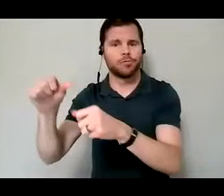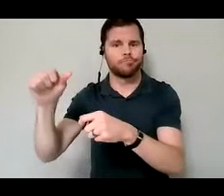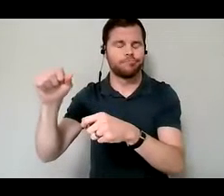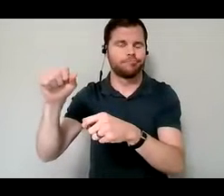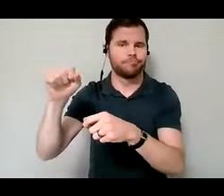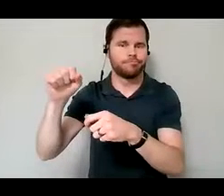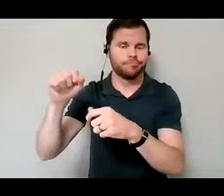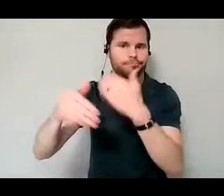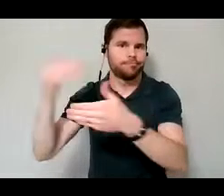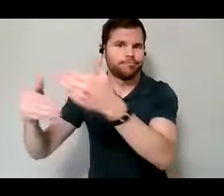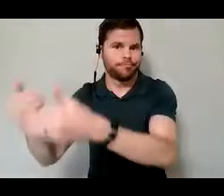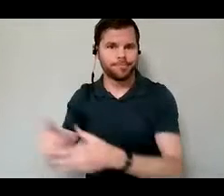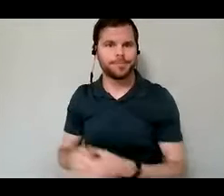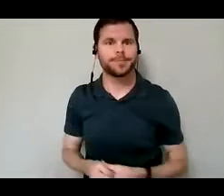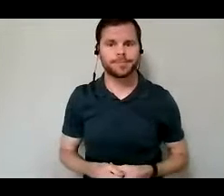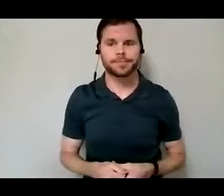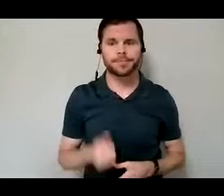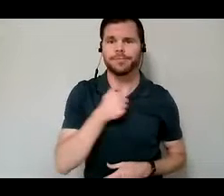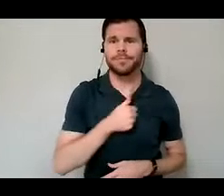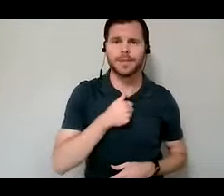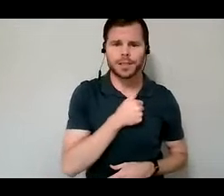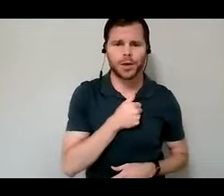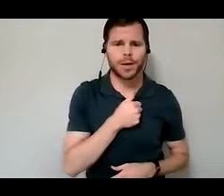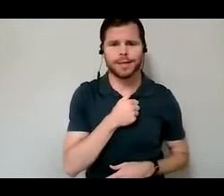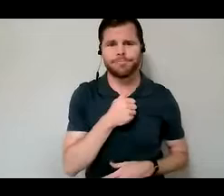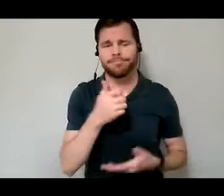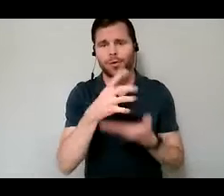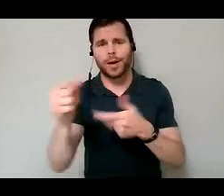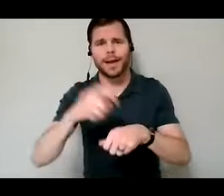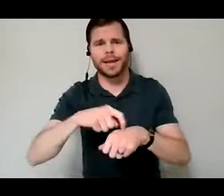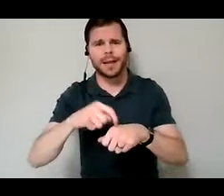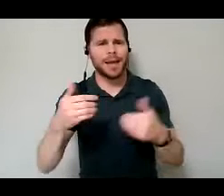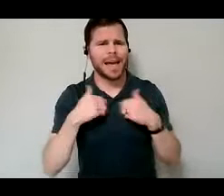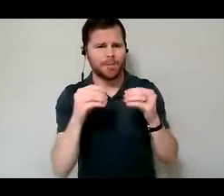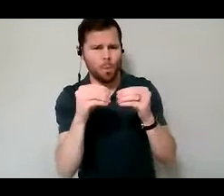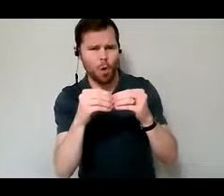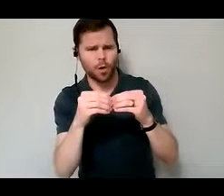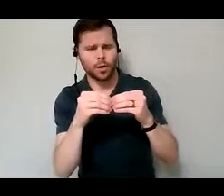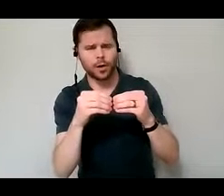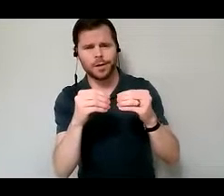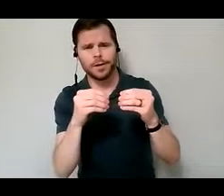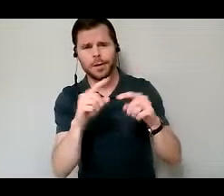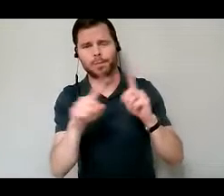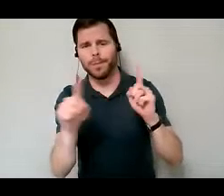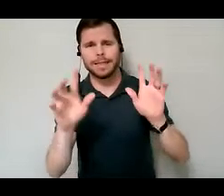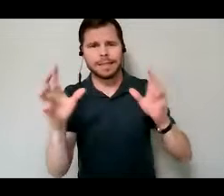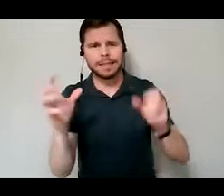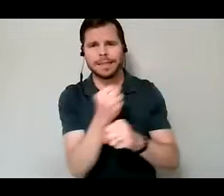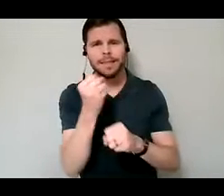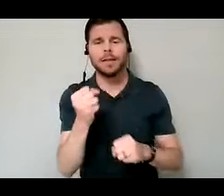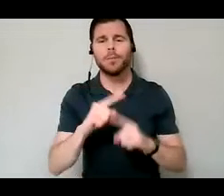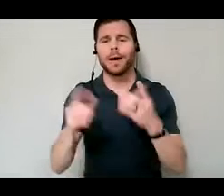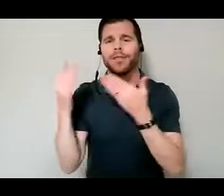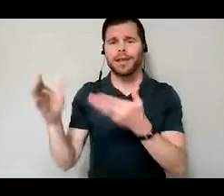had an interactive component, but not enough time to be able to lift that. So I want to say thanks to Clara, Robin,